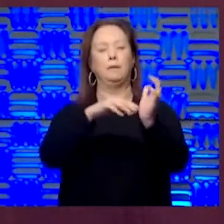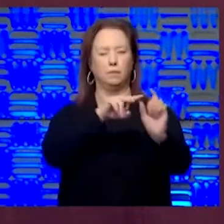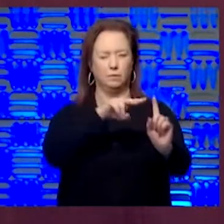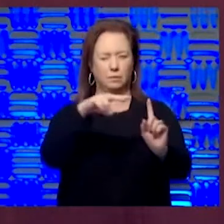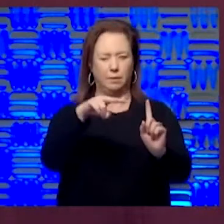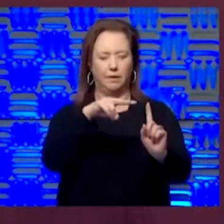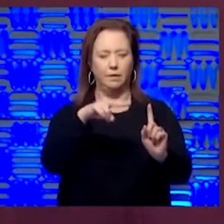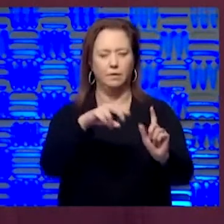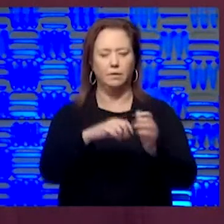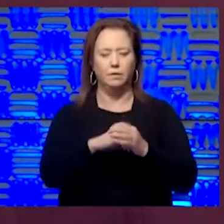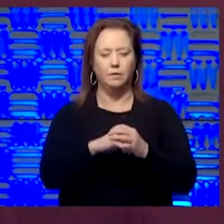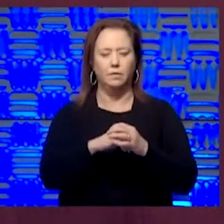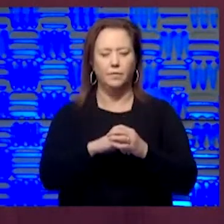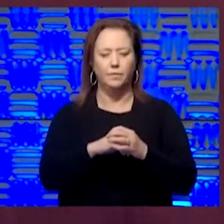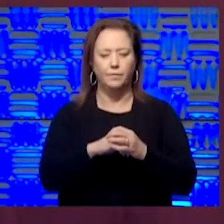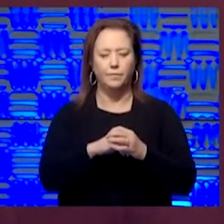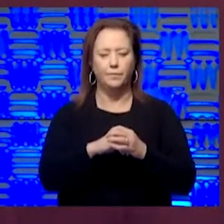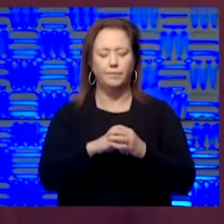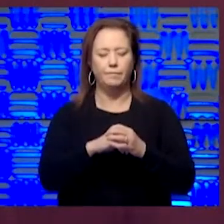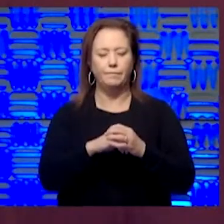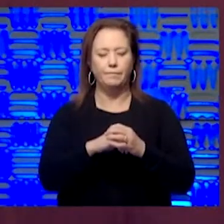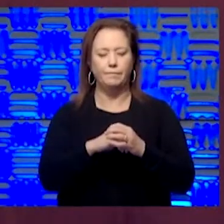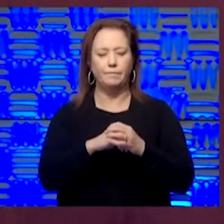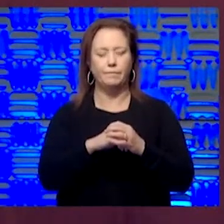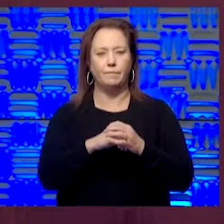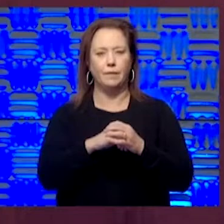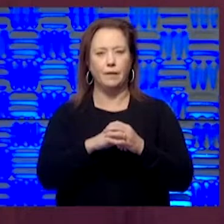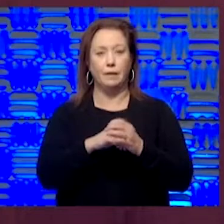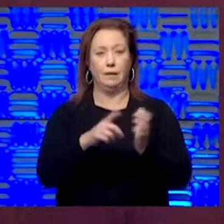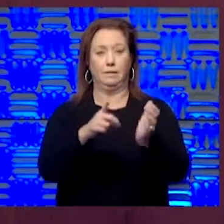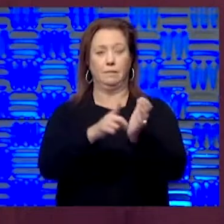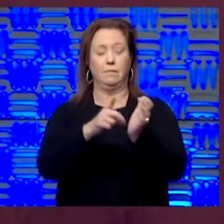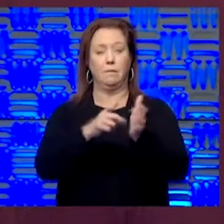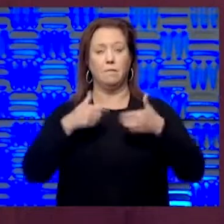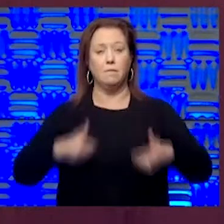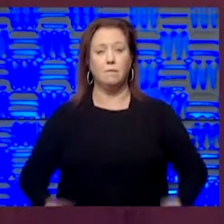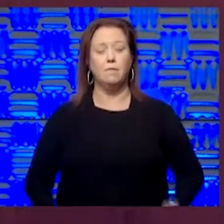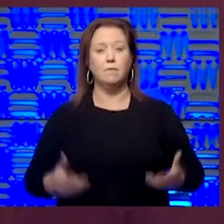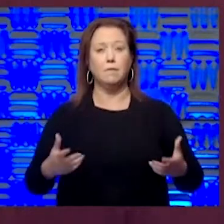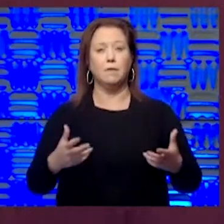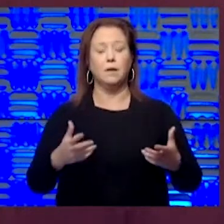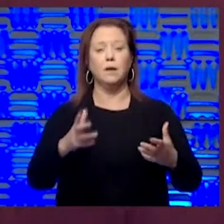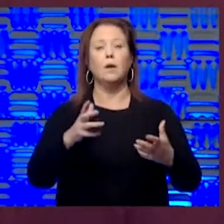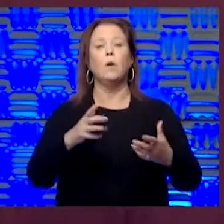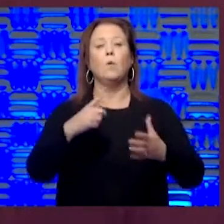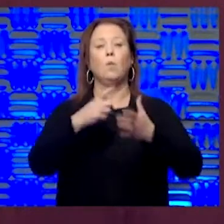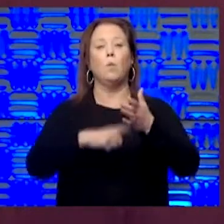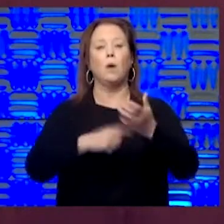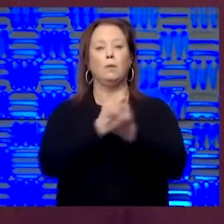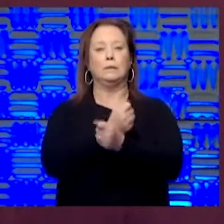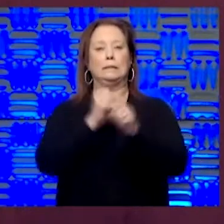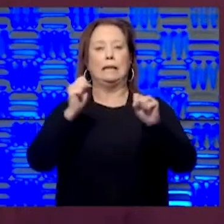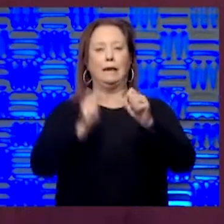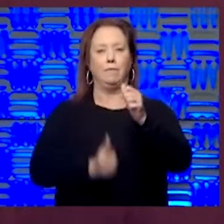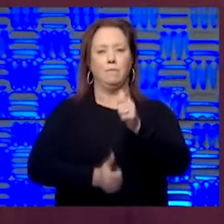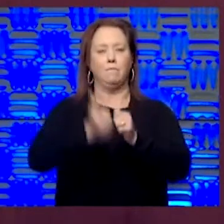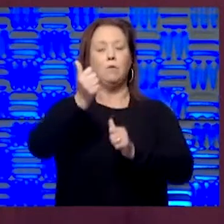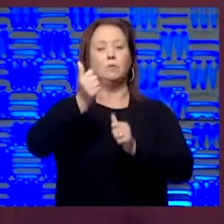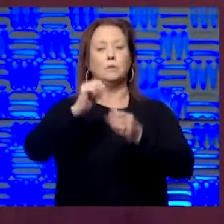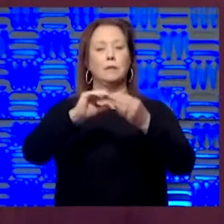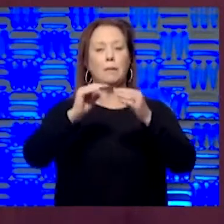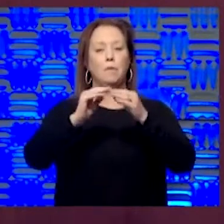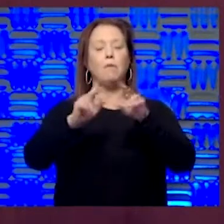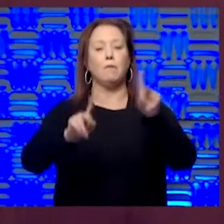this. As a healthcare provider, what will save the most lives? And the answer is what we've